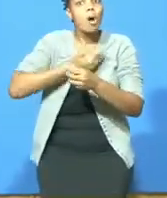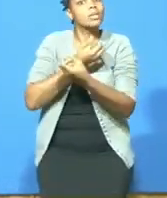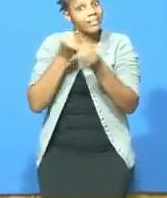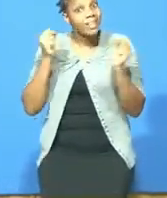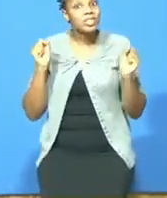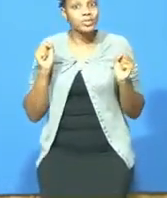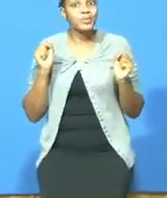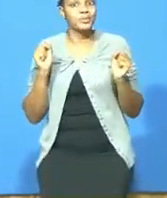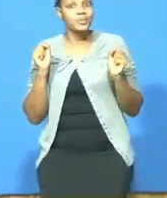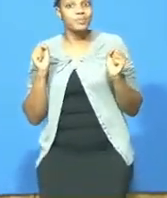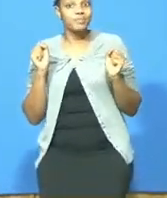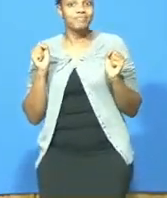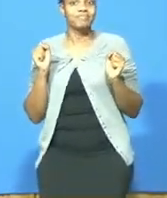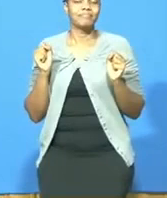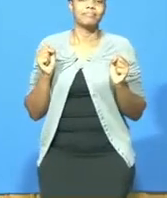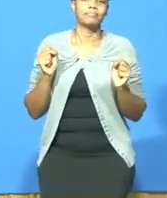salvation.